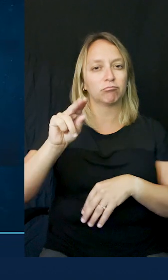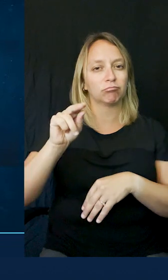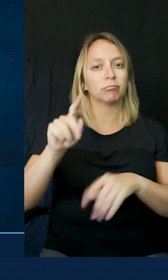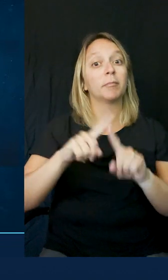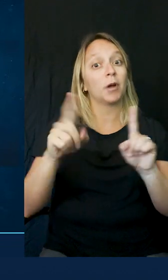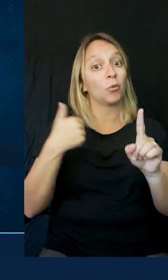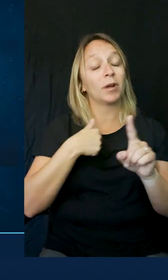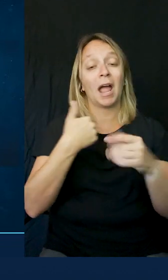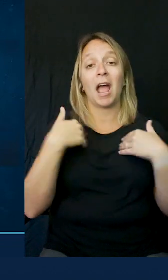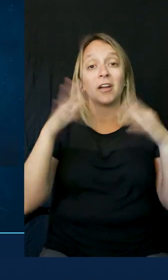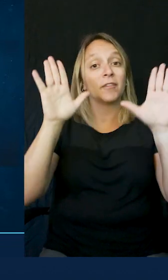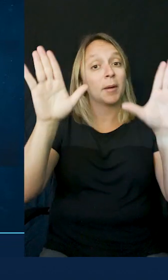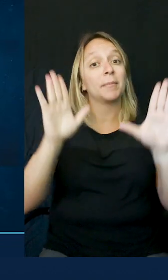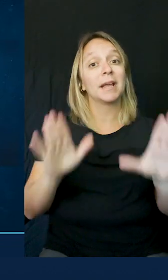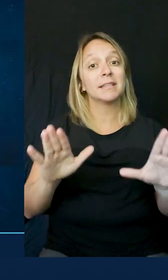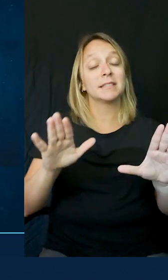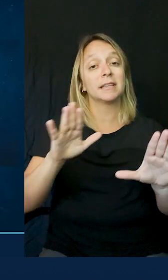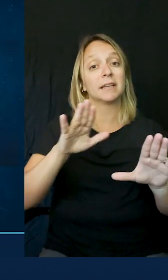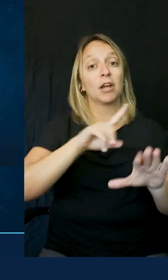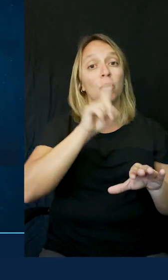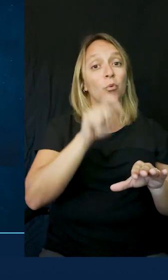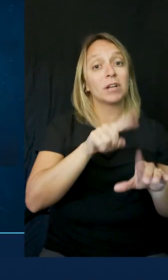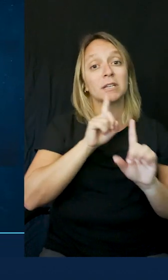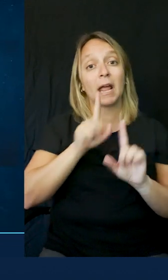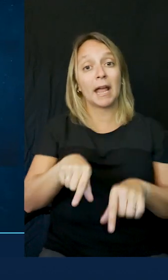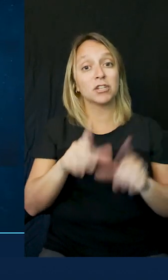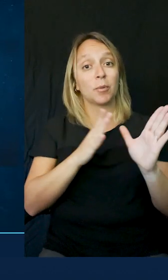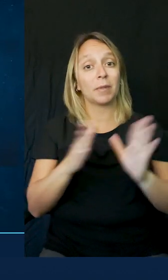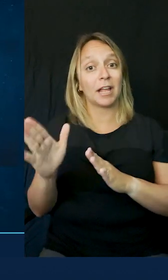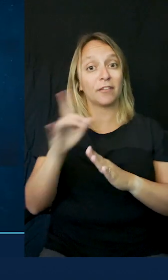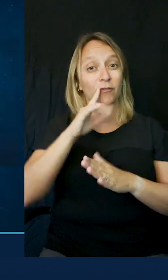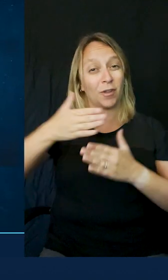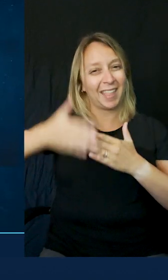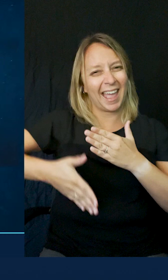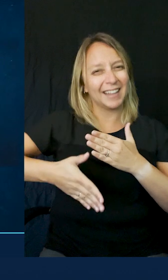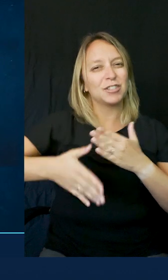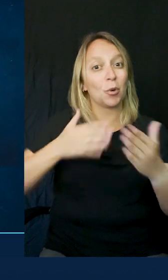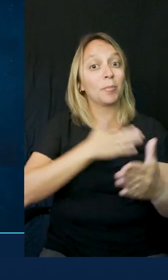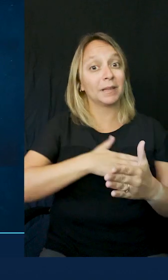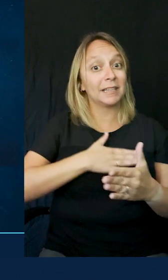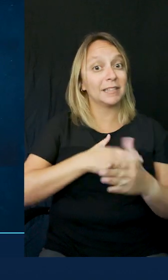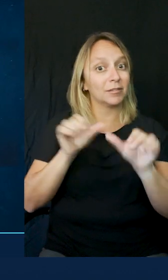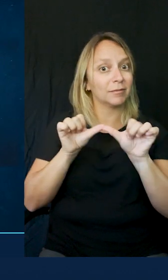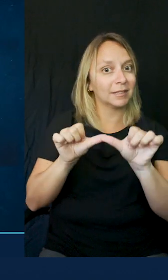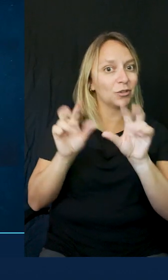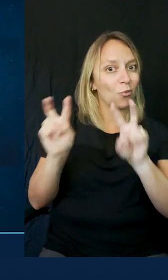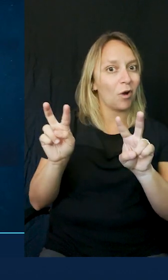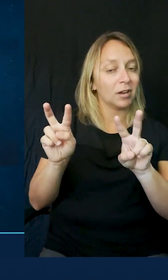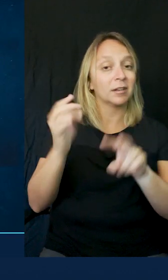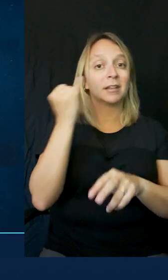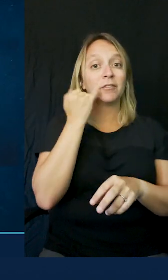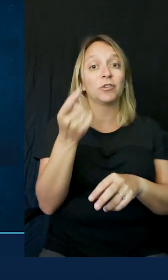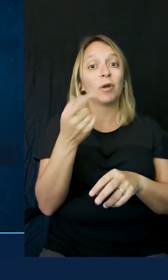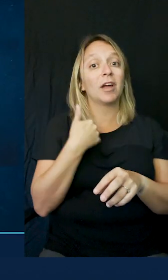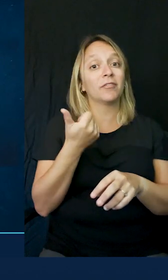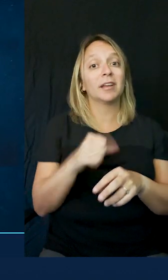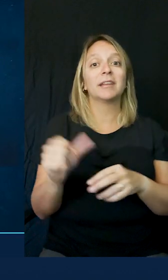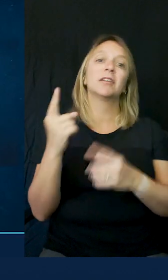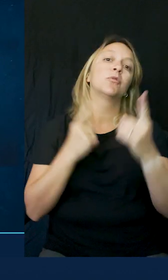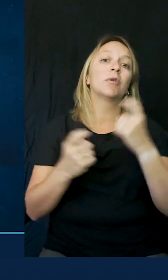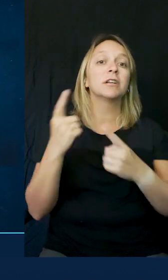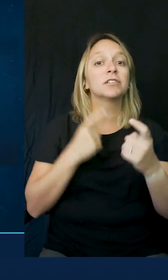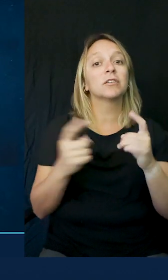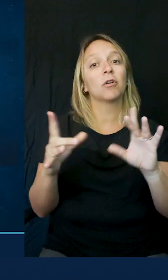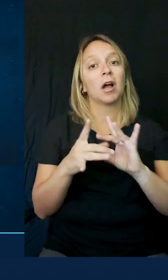amazing Q&A session that's planned for the end of the evening, so please stick around for that. If you have any questions or comments for our